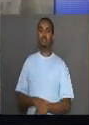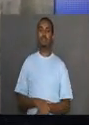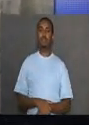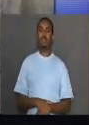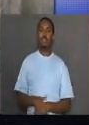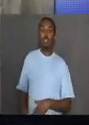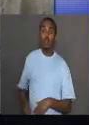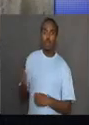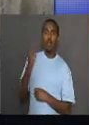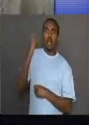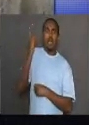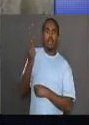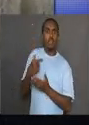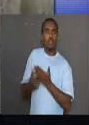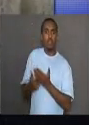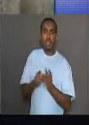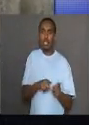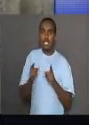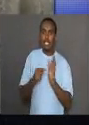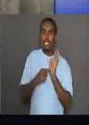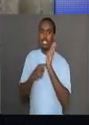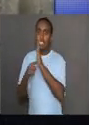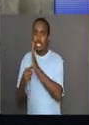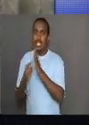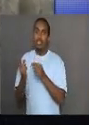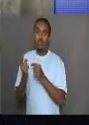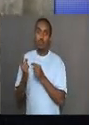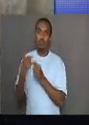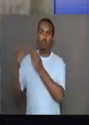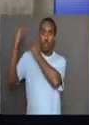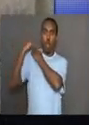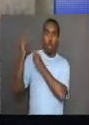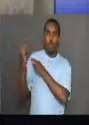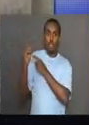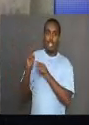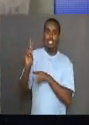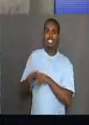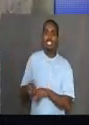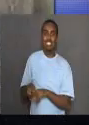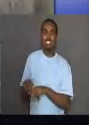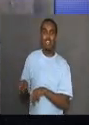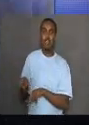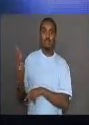The dog recognizes this as a signal to respond to his owner and sits down.